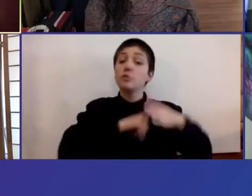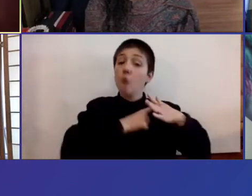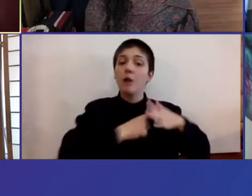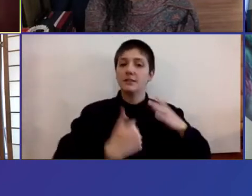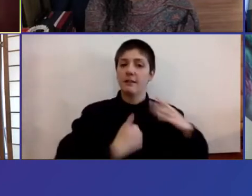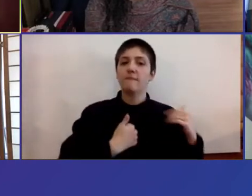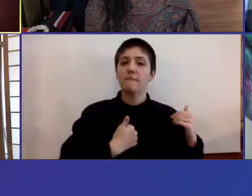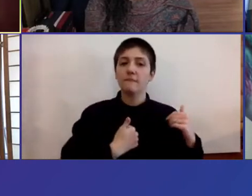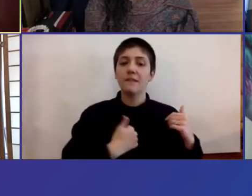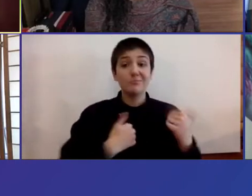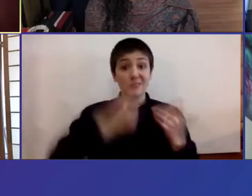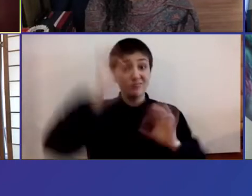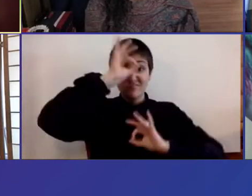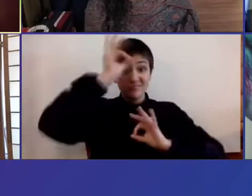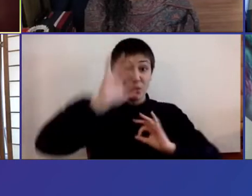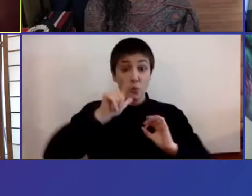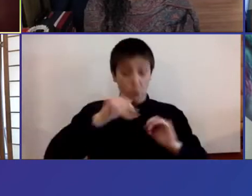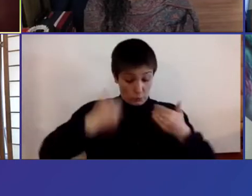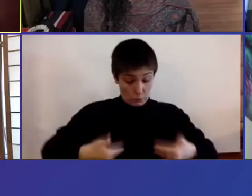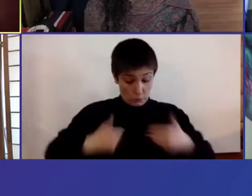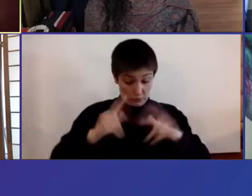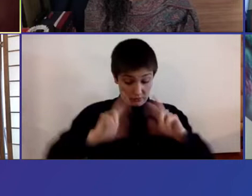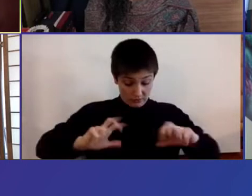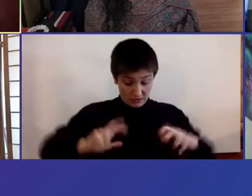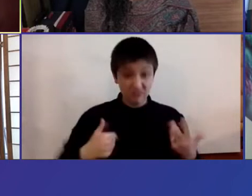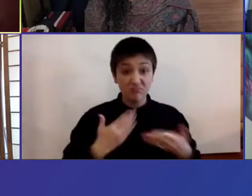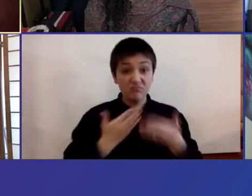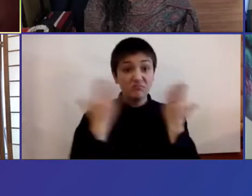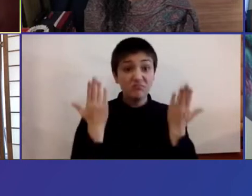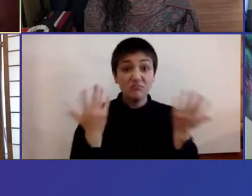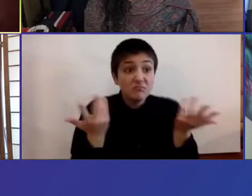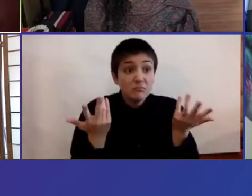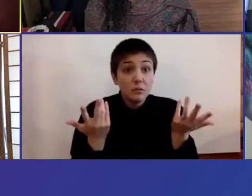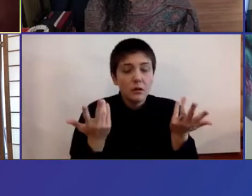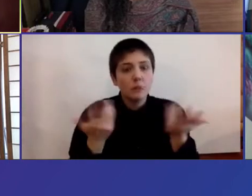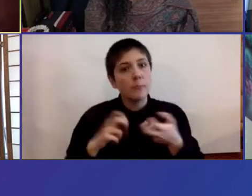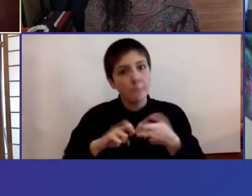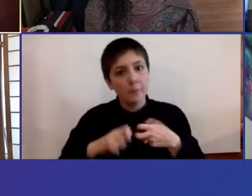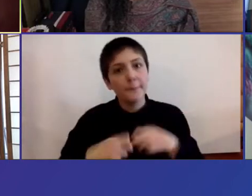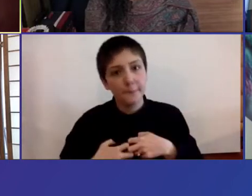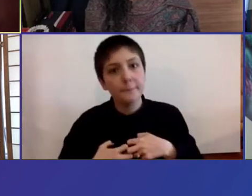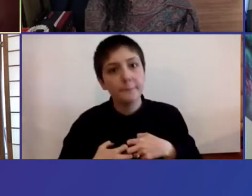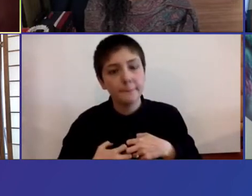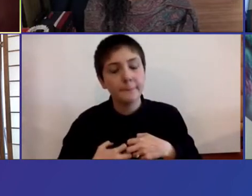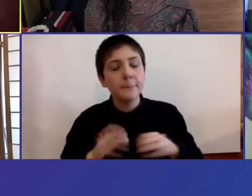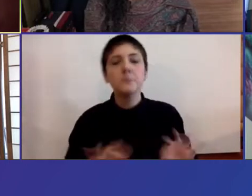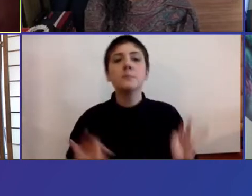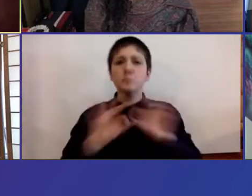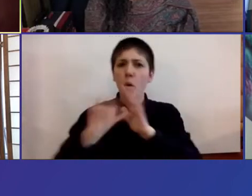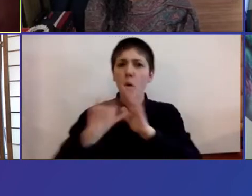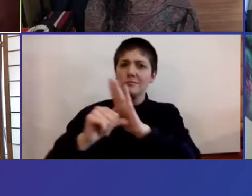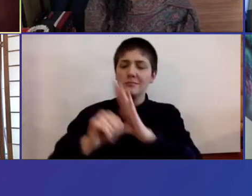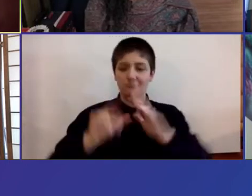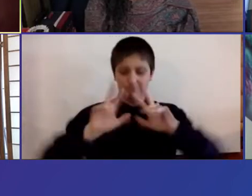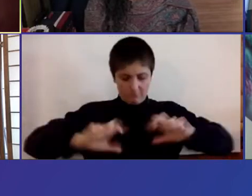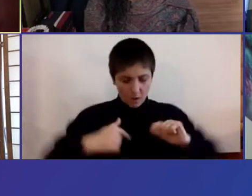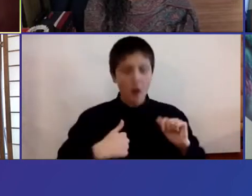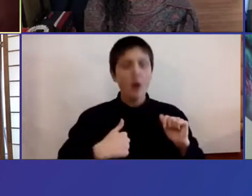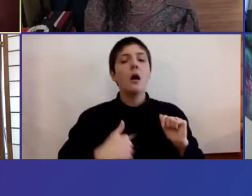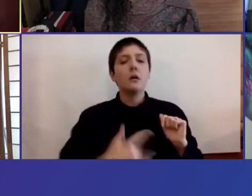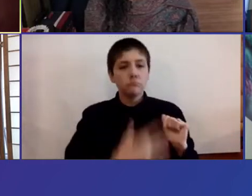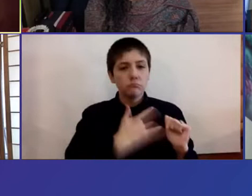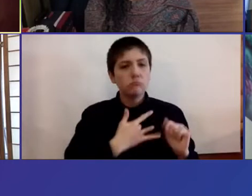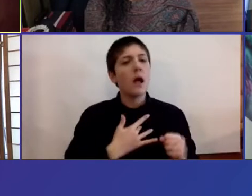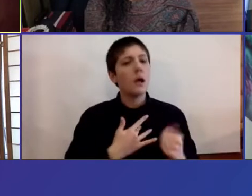you are, it becomes very problematic, knowing who you are and having pride in who you are and